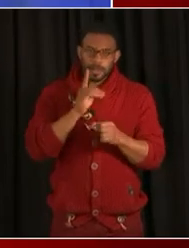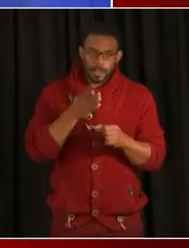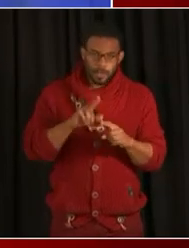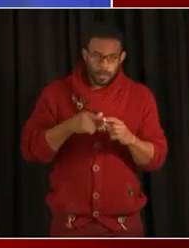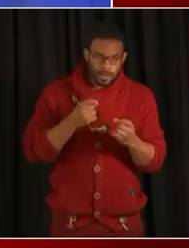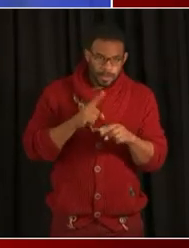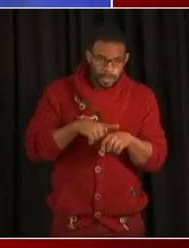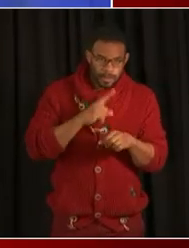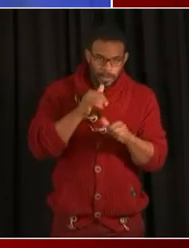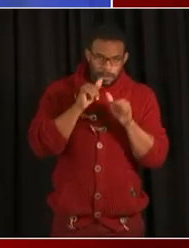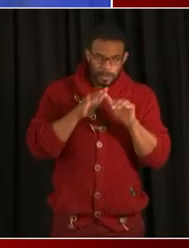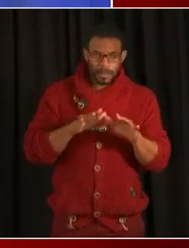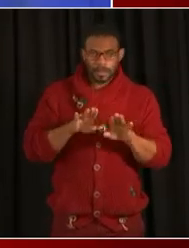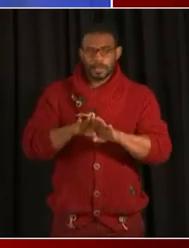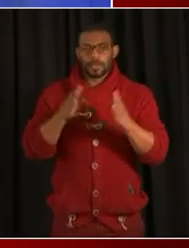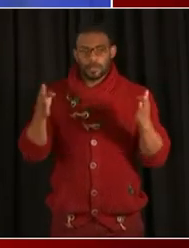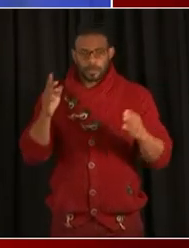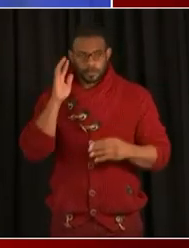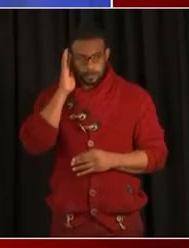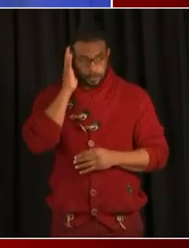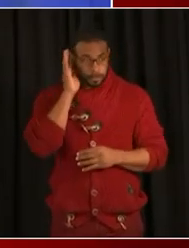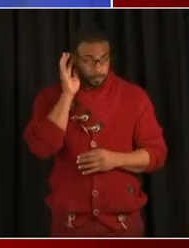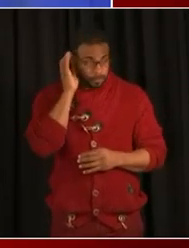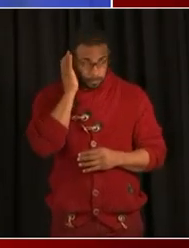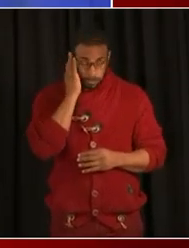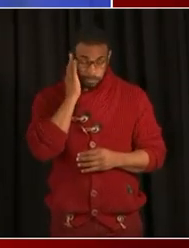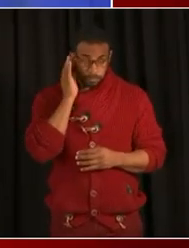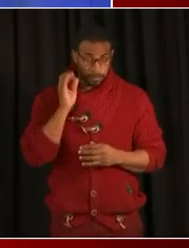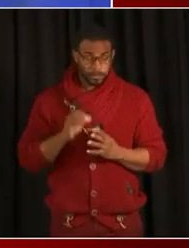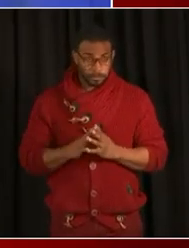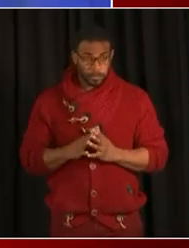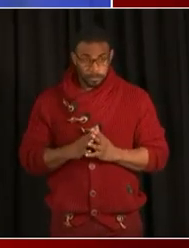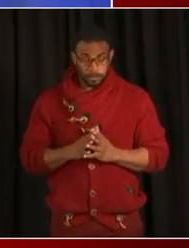be there when it is time to be the last to open.